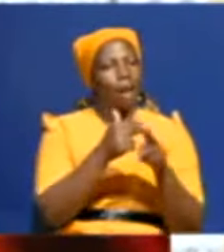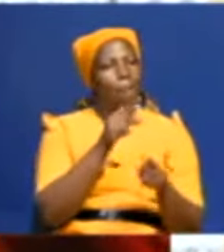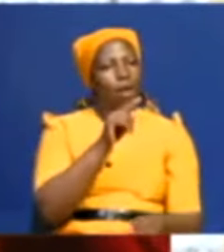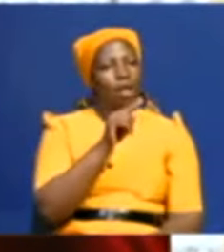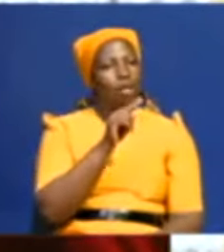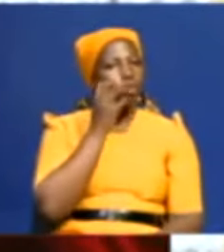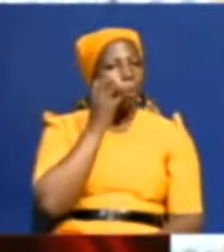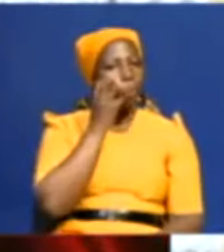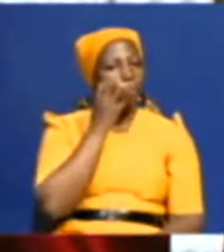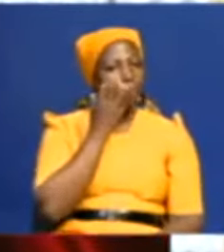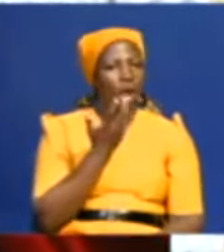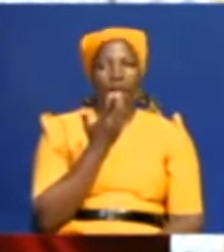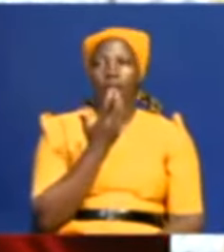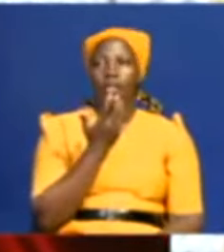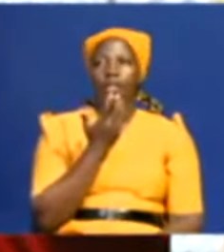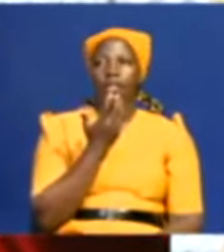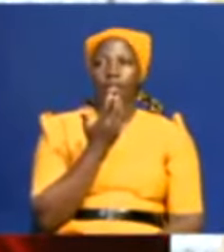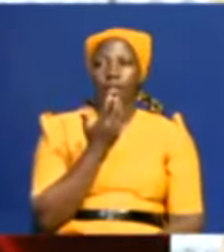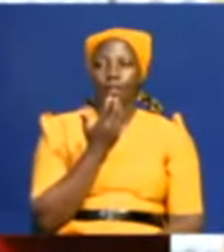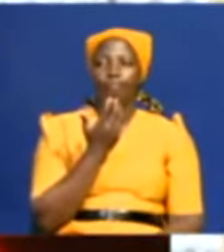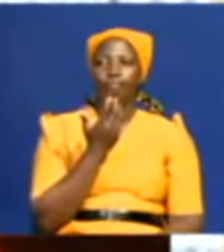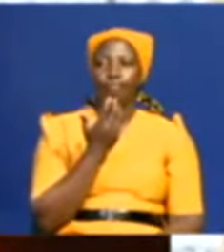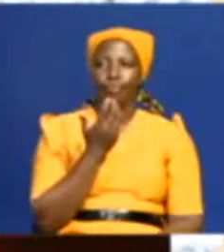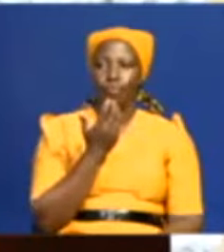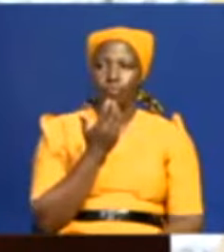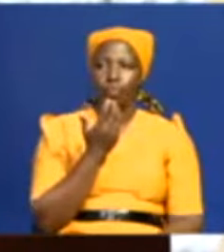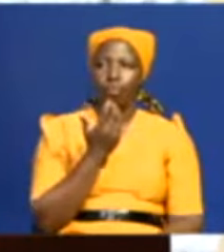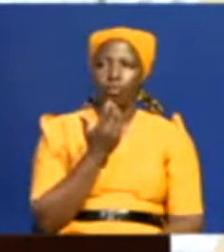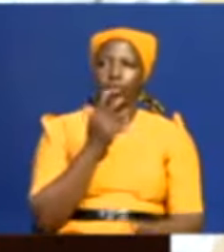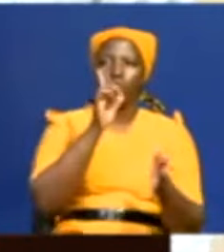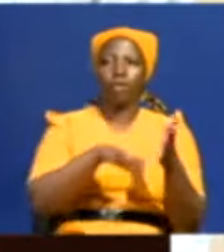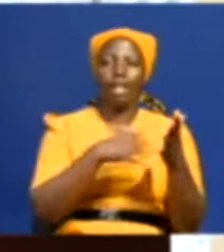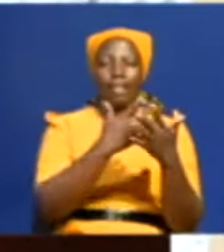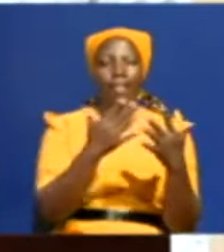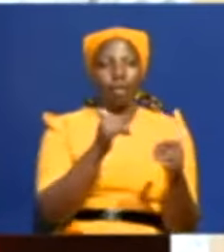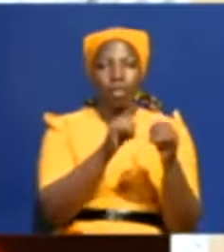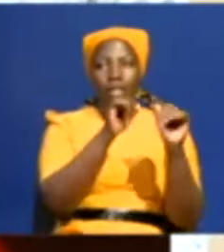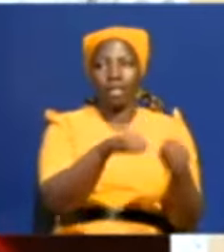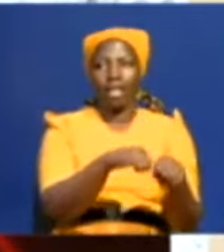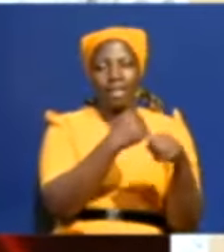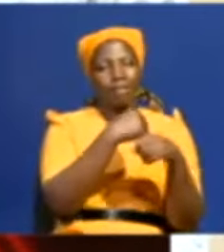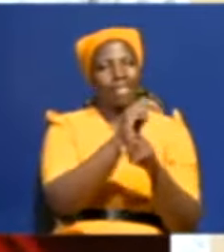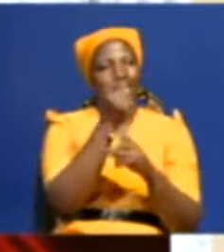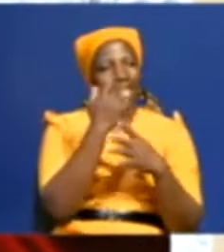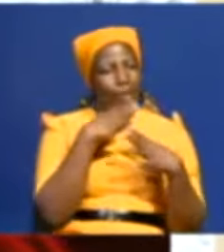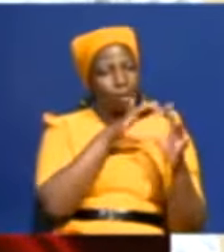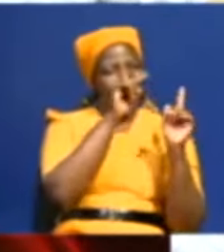in right here in Rusinga is an attractive feature for many Kenyans. What are the features that probably draw Kenyans to this part of the